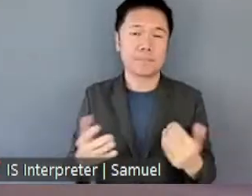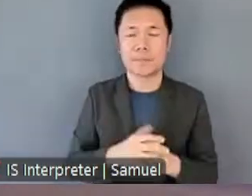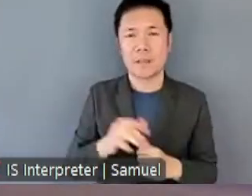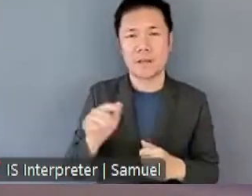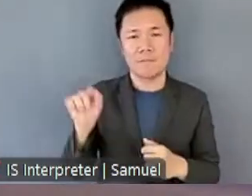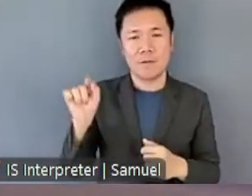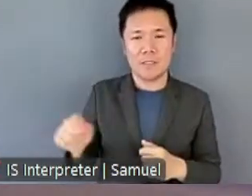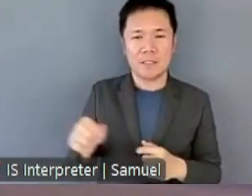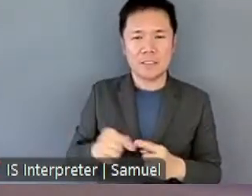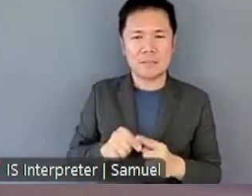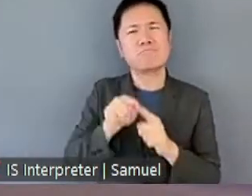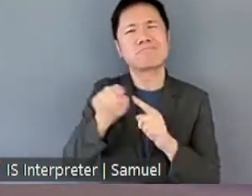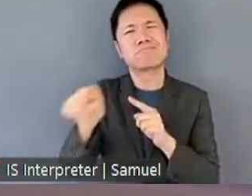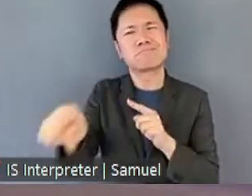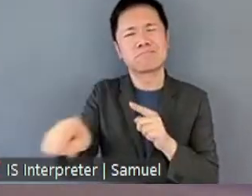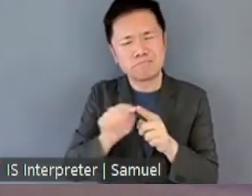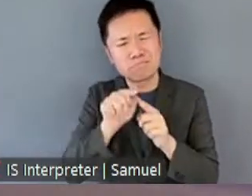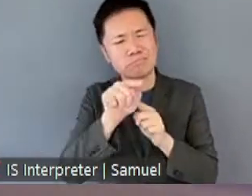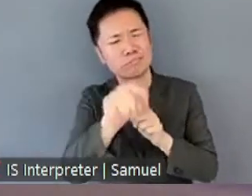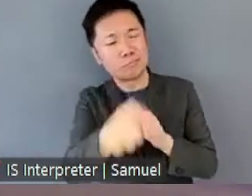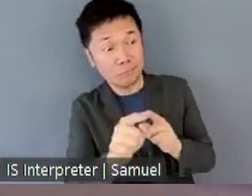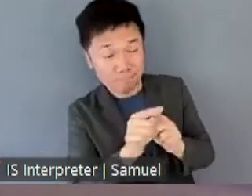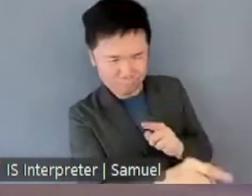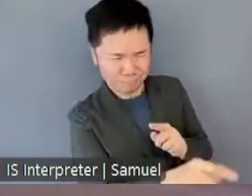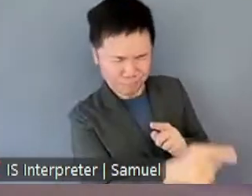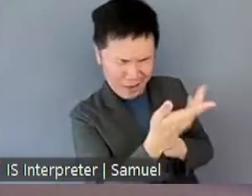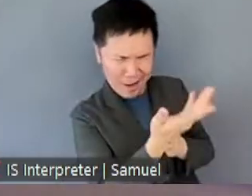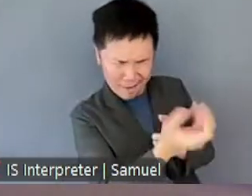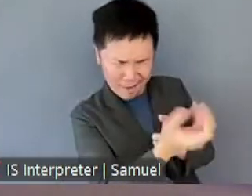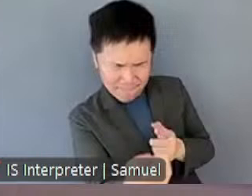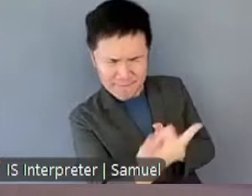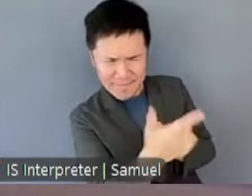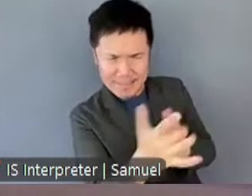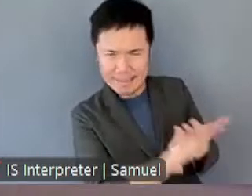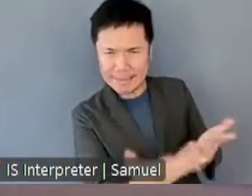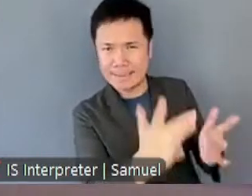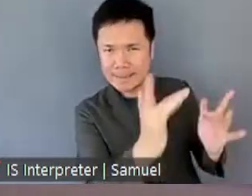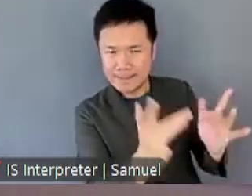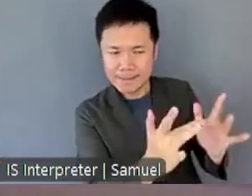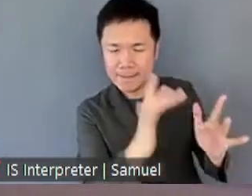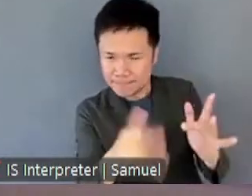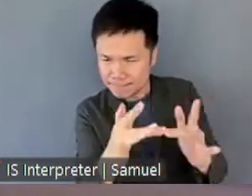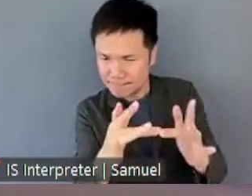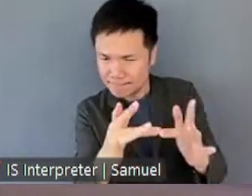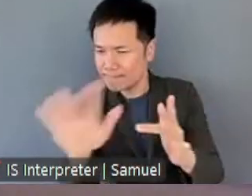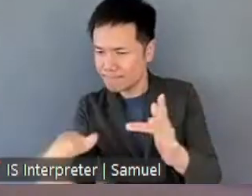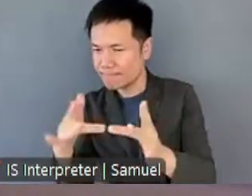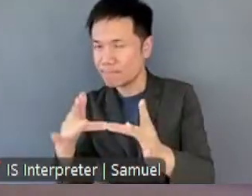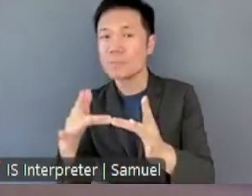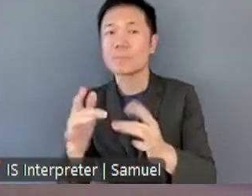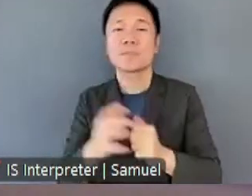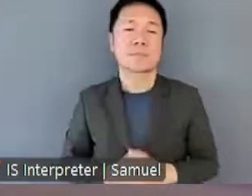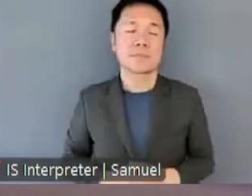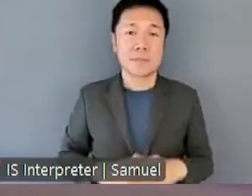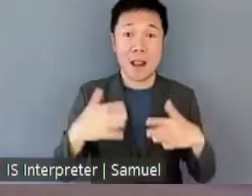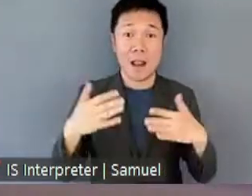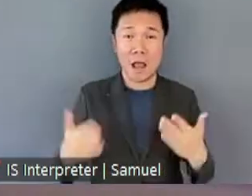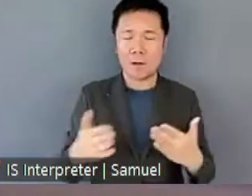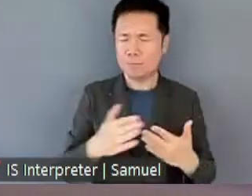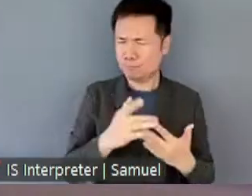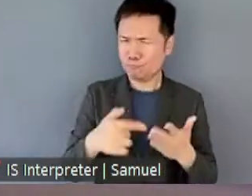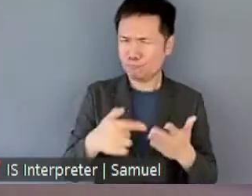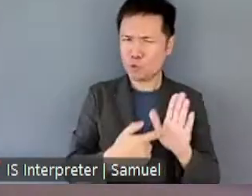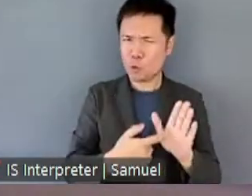GIDA sites or the underserved areas. As we move forward, let us remain steadfast in our commitment to fostering